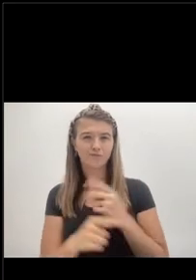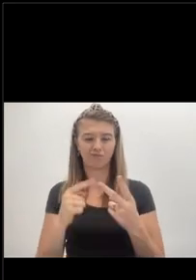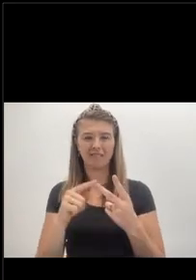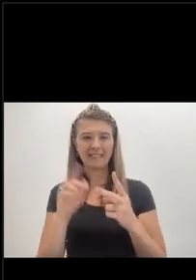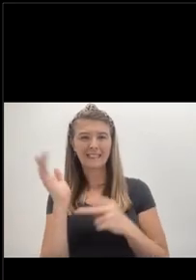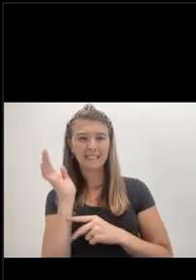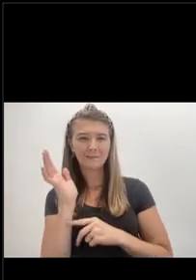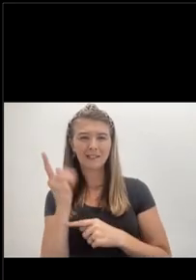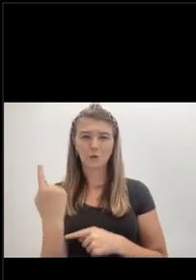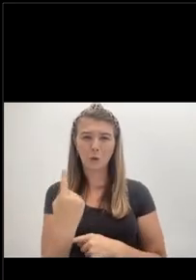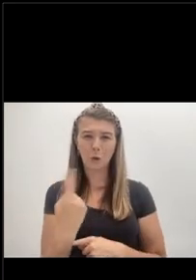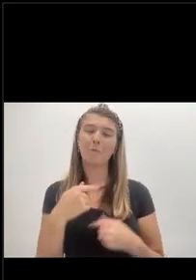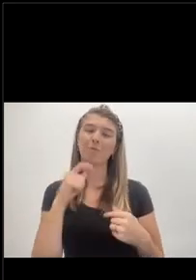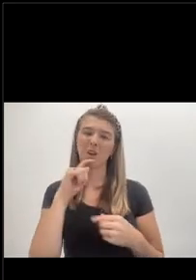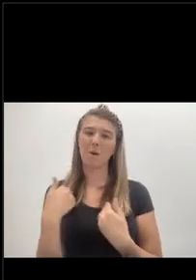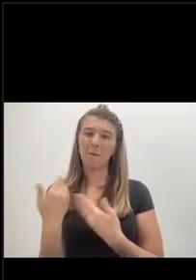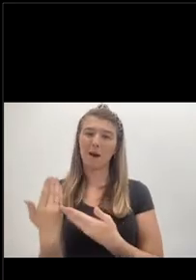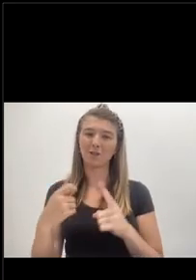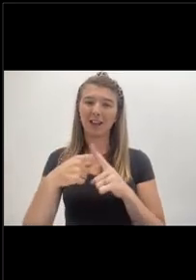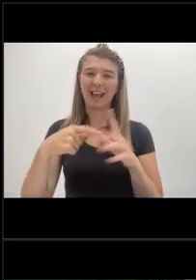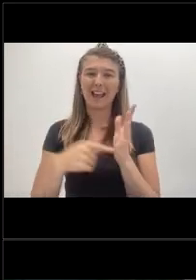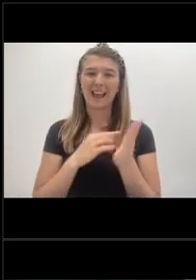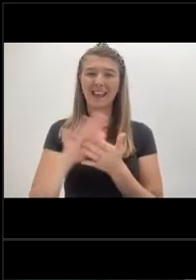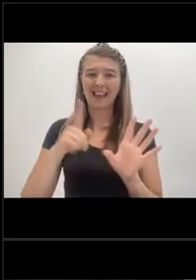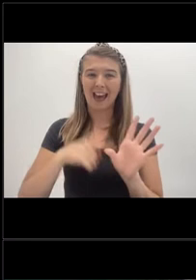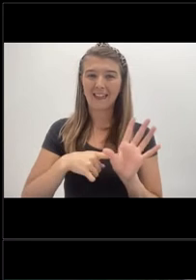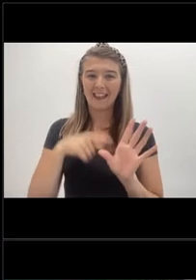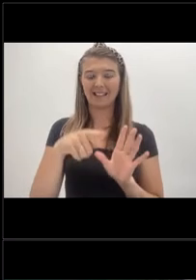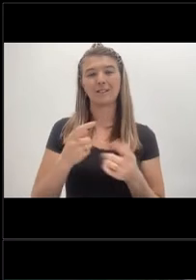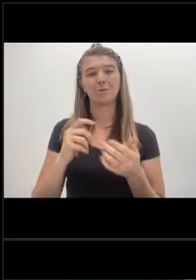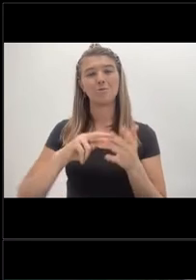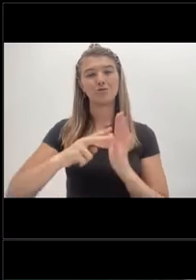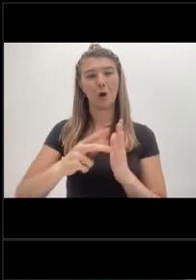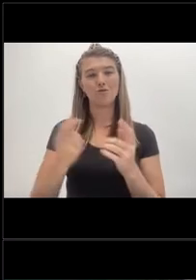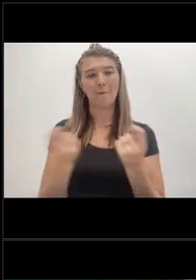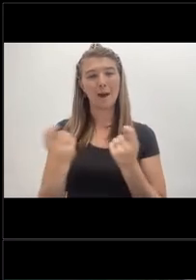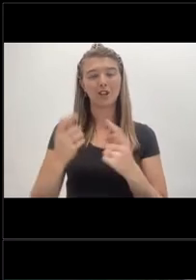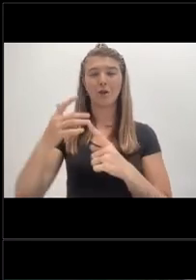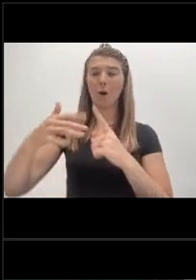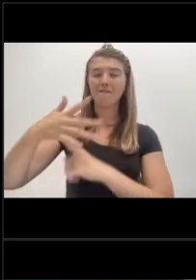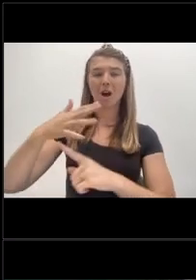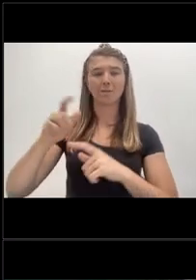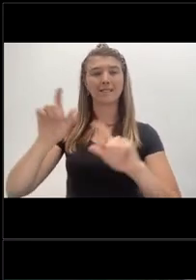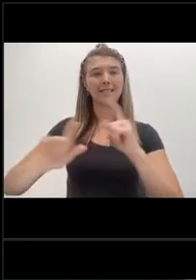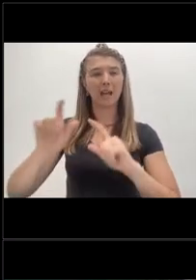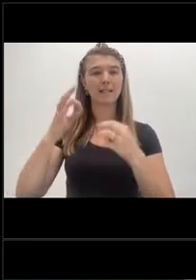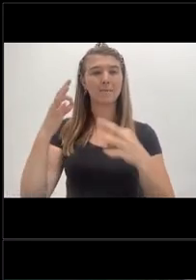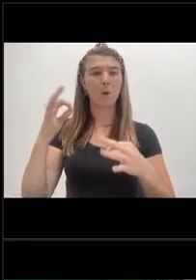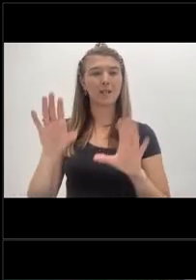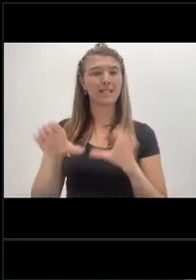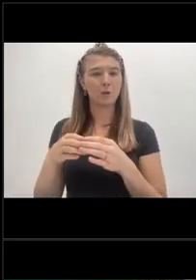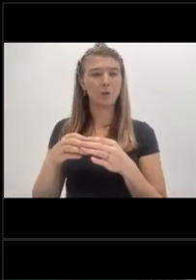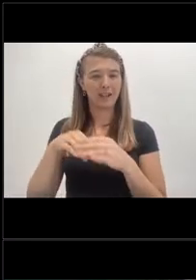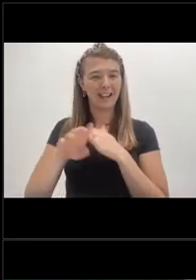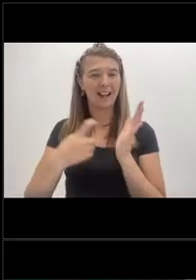like to introduce Cathy. Now, Cathy is, as I said, Program Manager for Environment for the Science Policy Unit at the RSC. She's been working with us